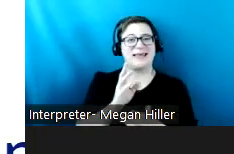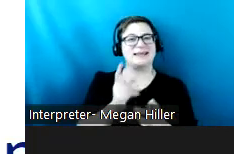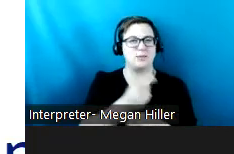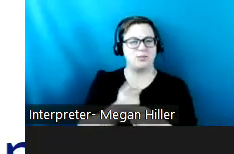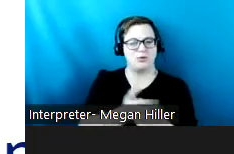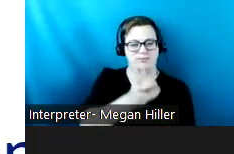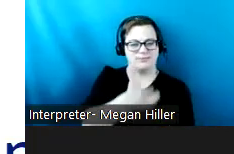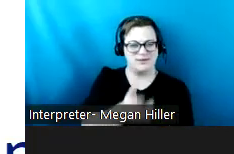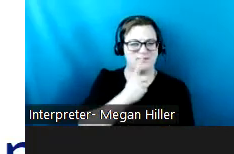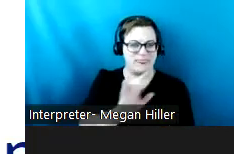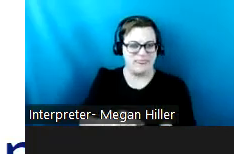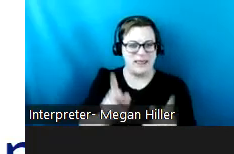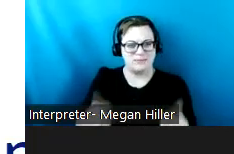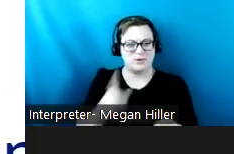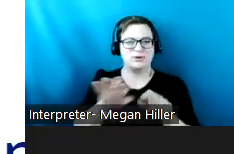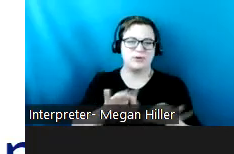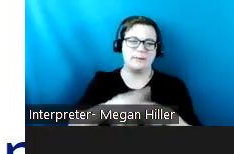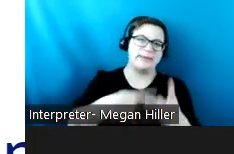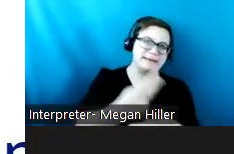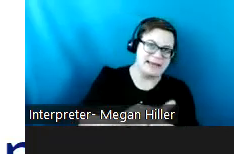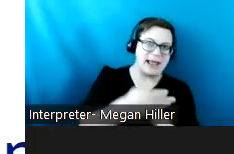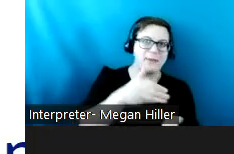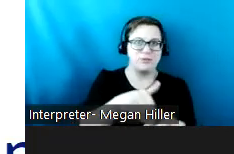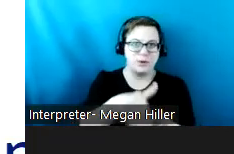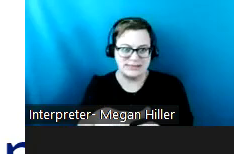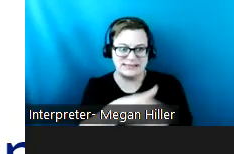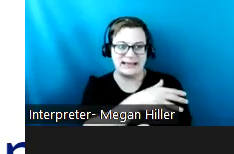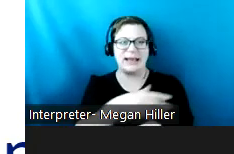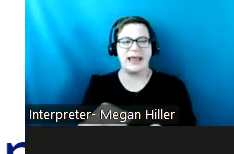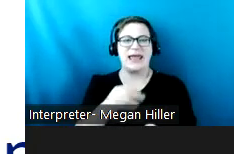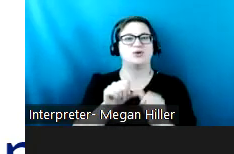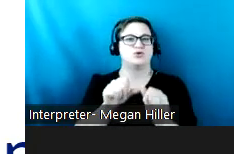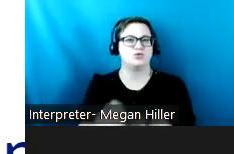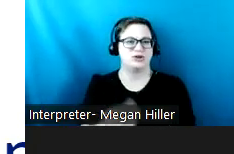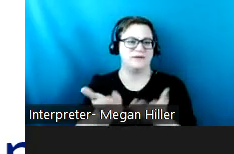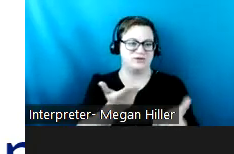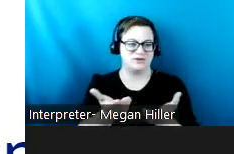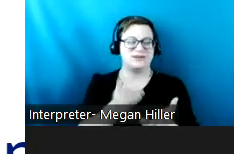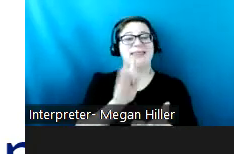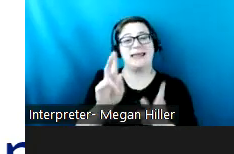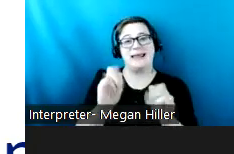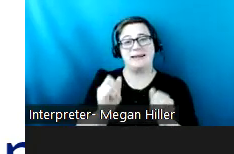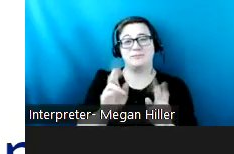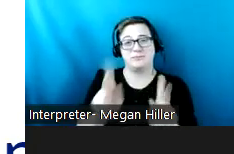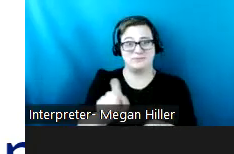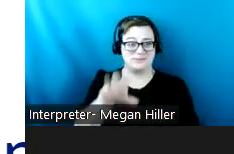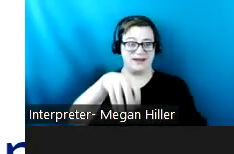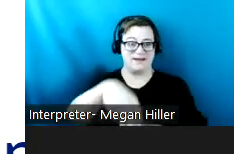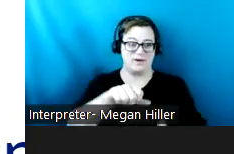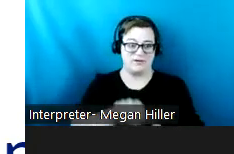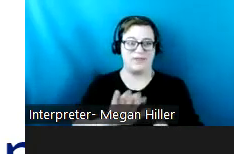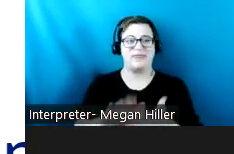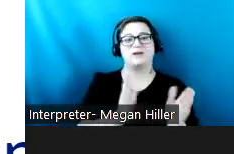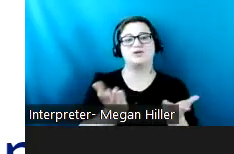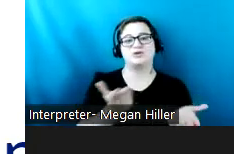type, frequency, and duration of services, and that the individual is a part of the co-creation of the service plan and a copy is offered to them. So asking